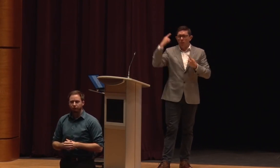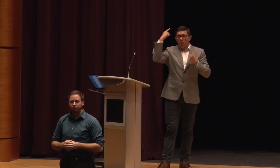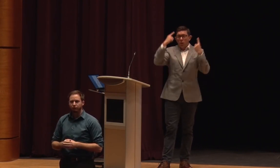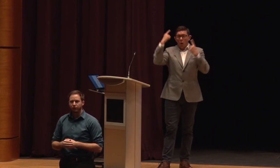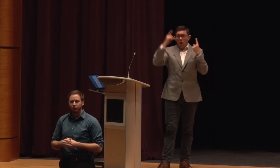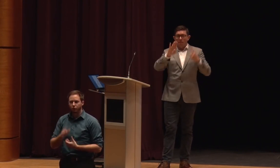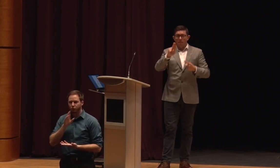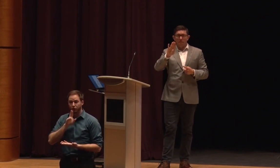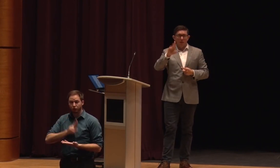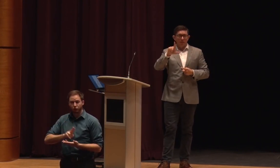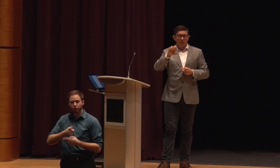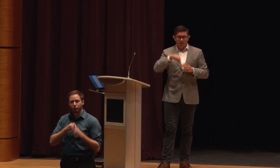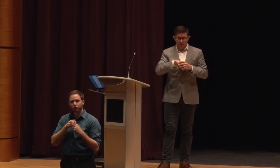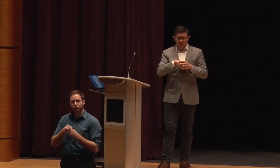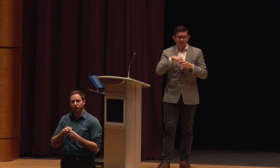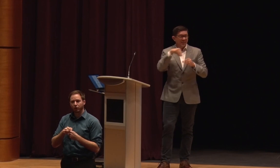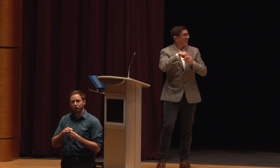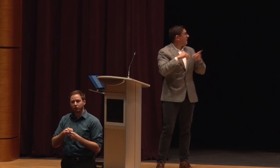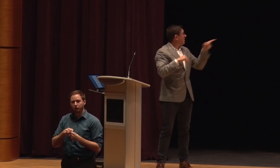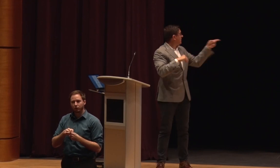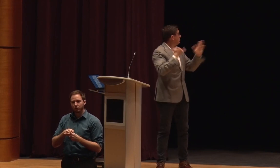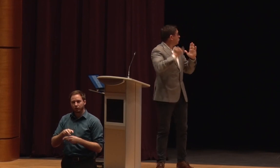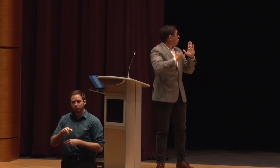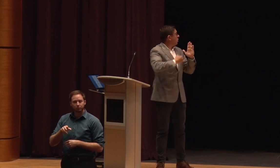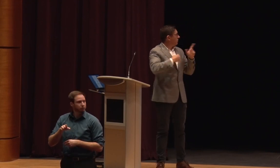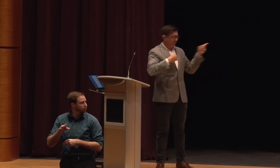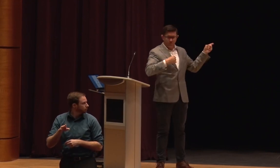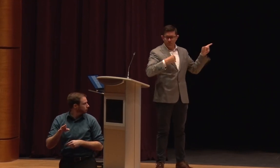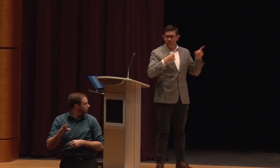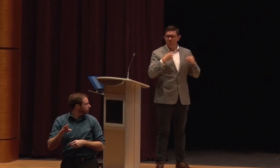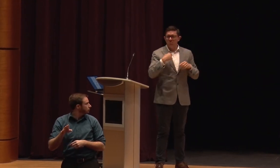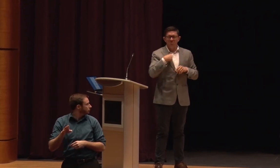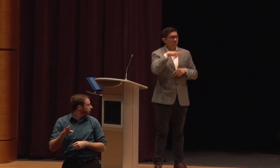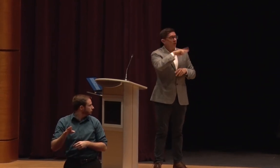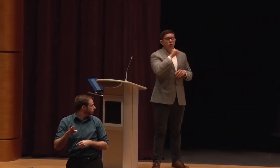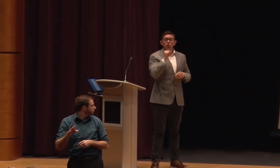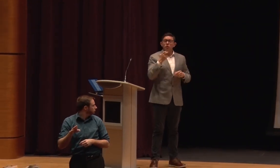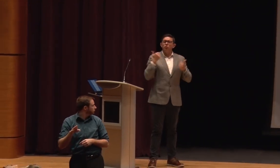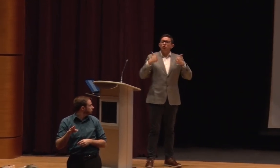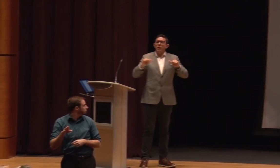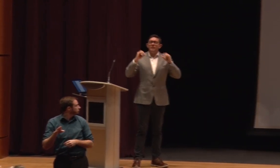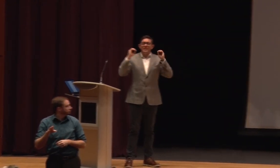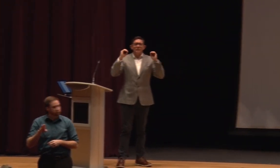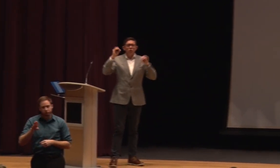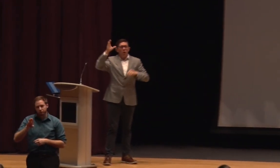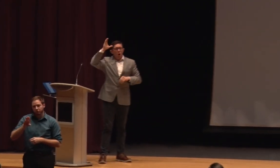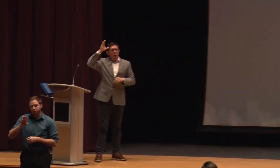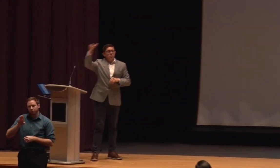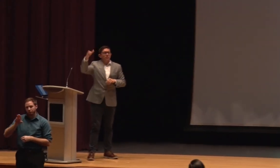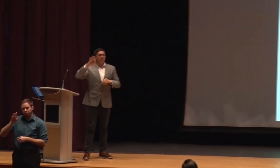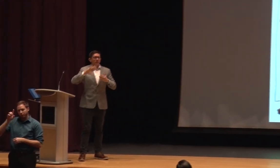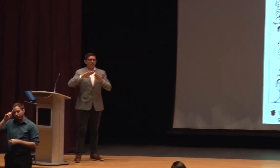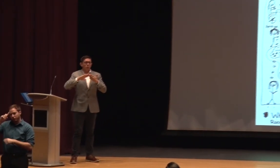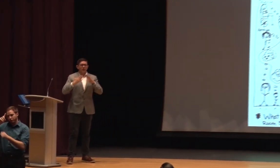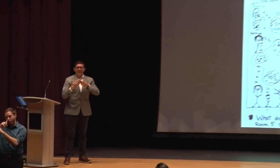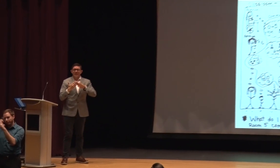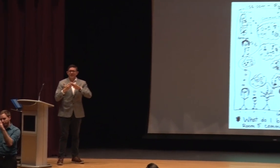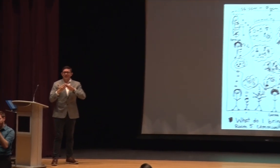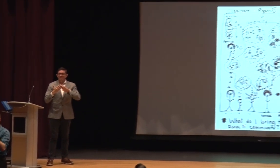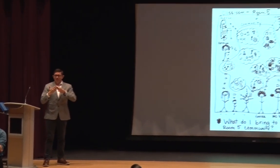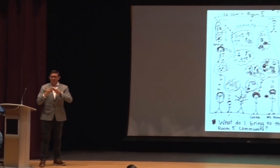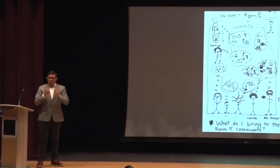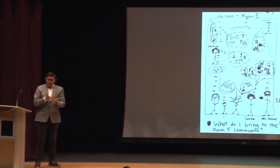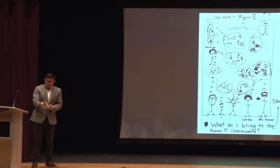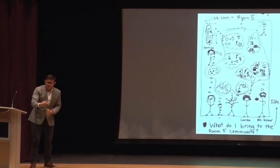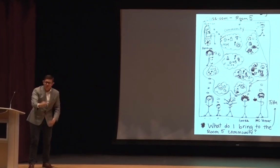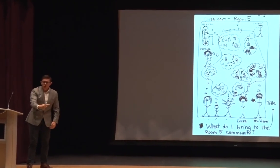She uses what she calls thought bubbles. So in this drawing, you're able to take a look. She tried to teach the concept